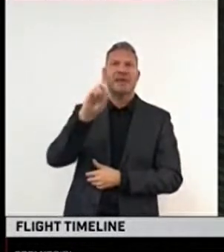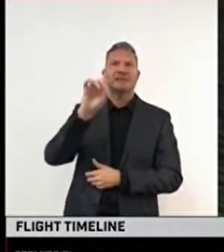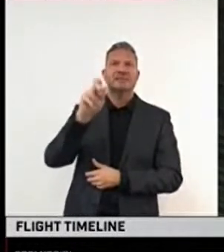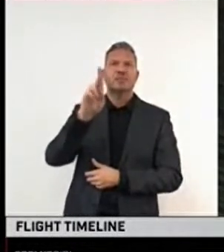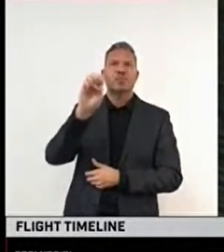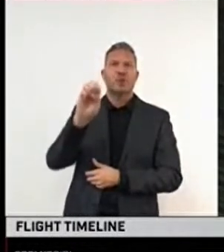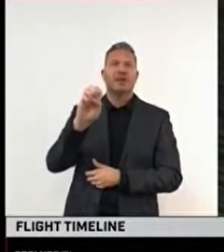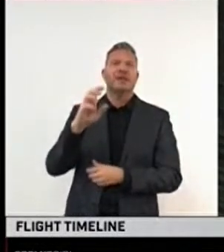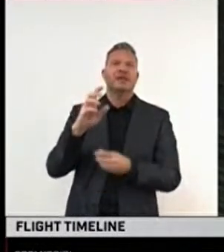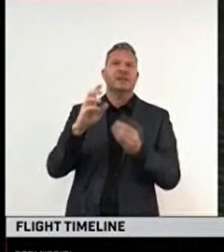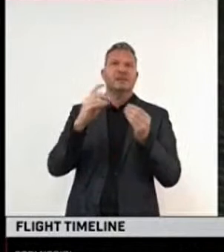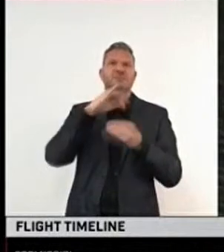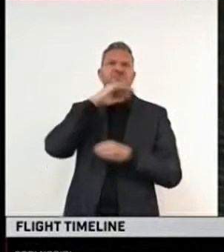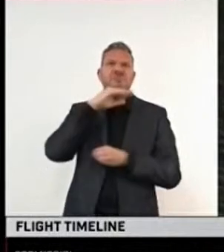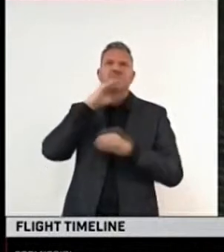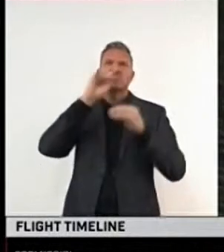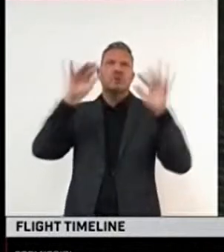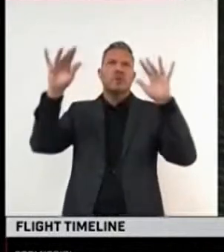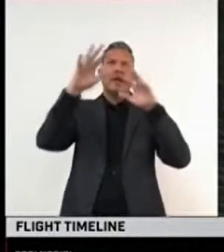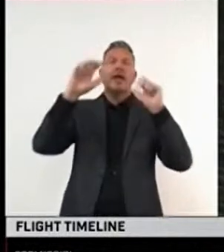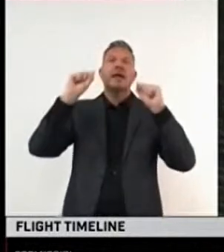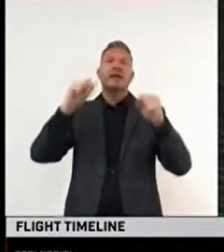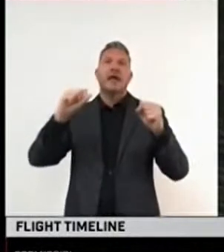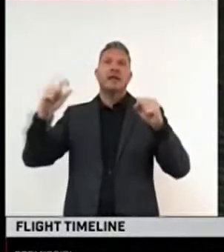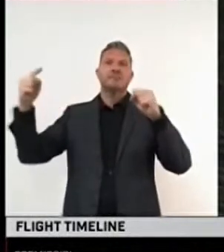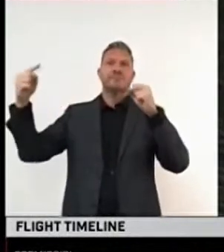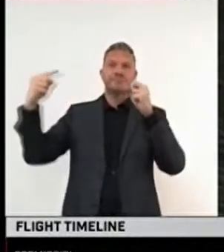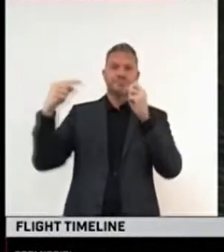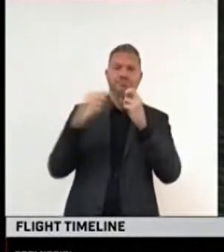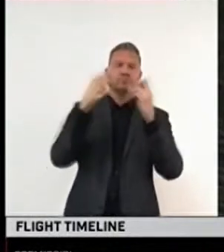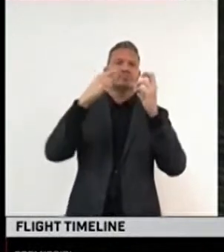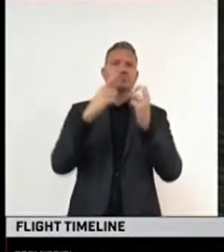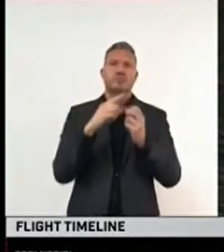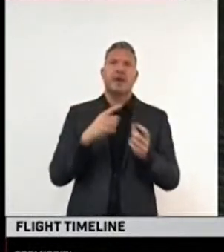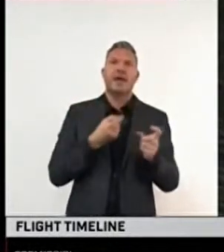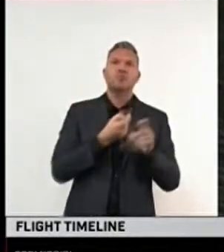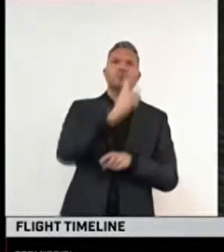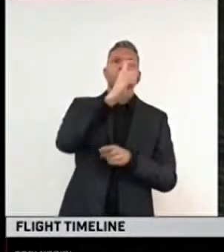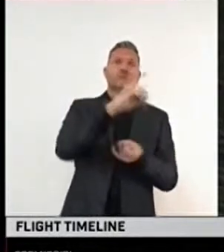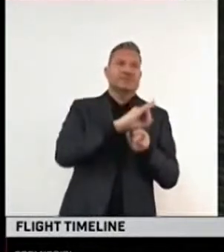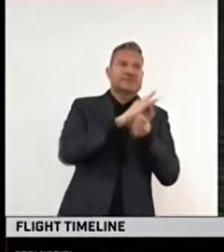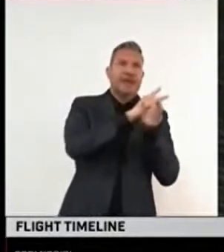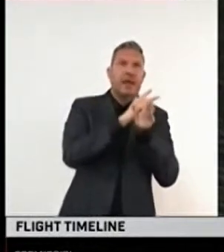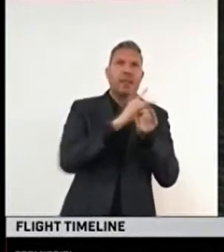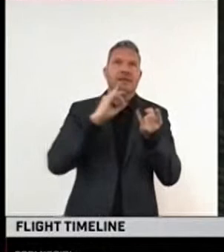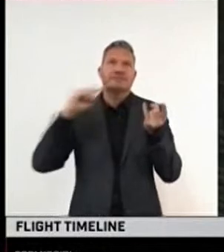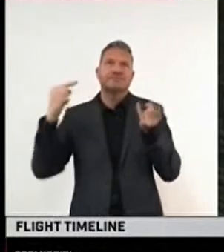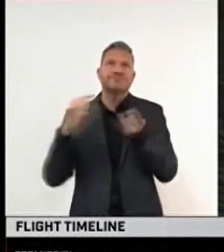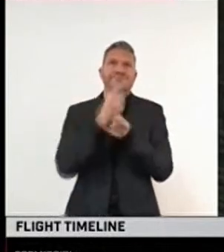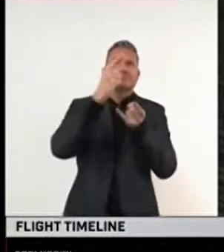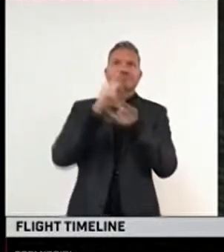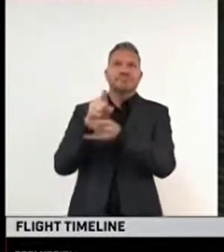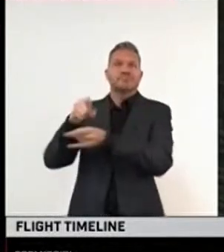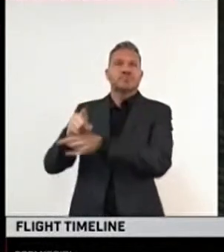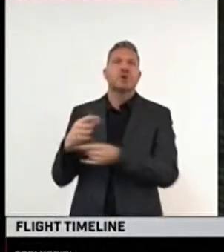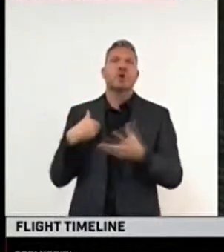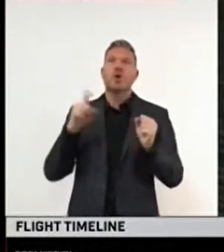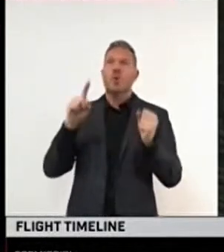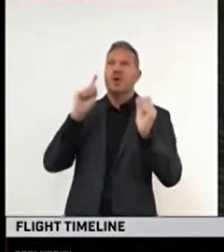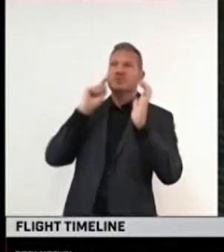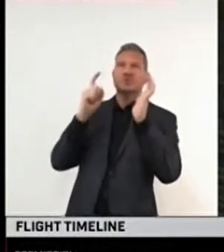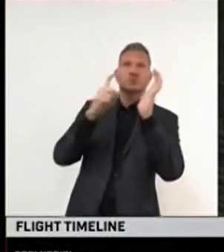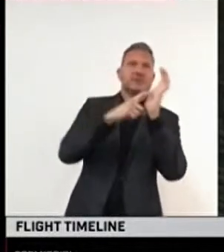A partnership between the Austrian Space Forum, Findus Venture, and Spire, Adler-1 focuses on detecting nearby